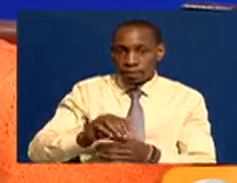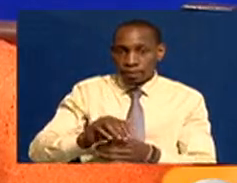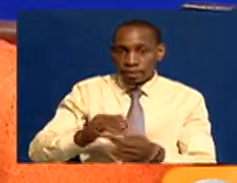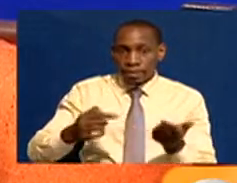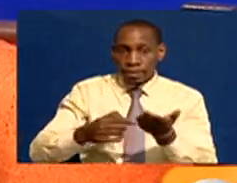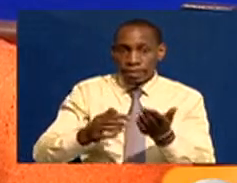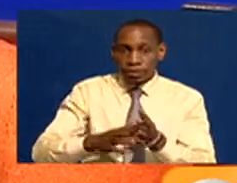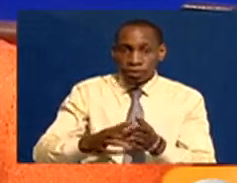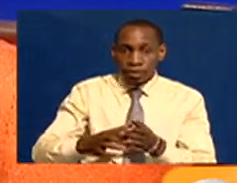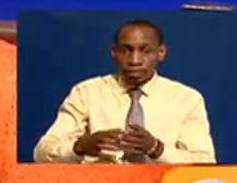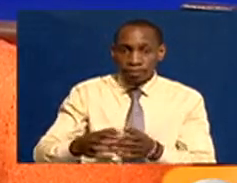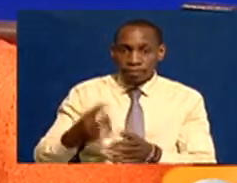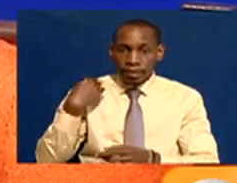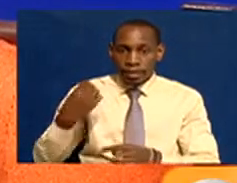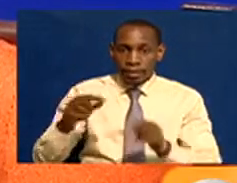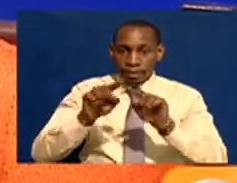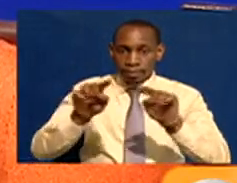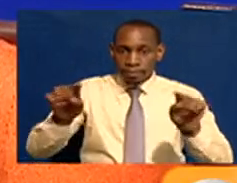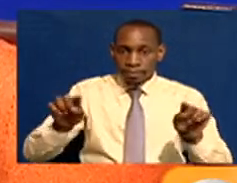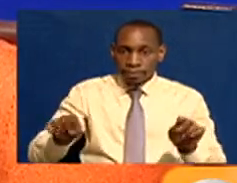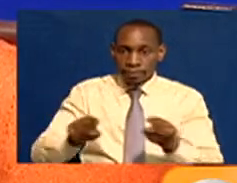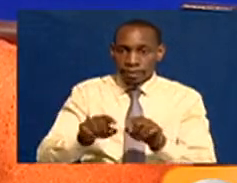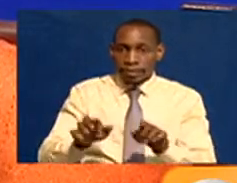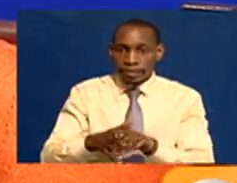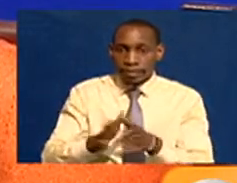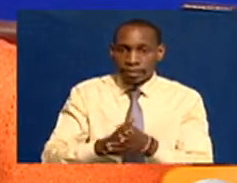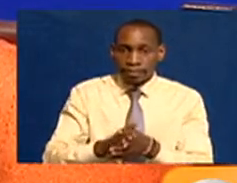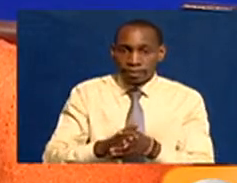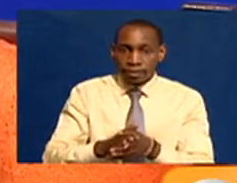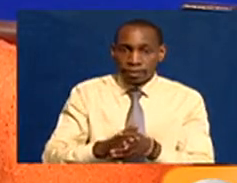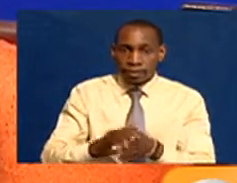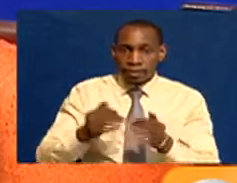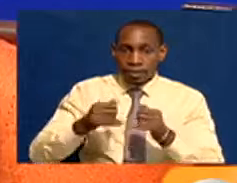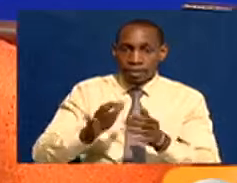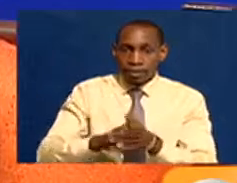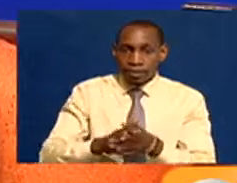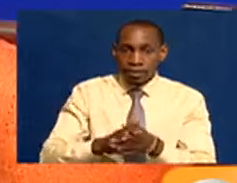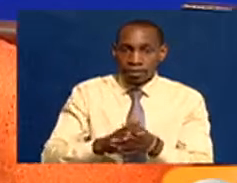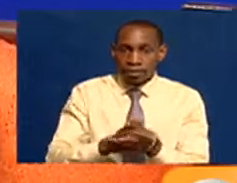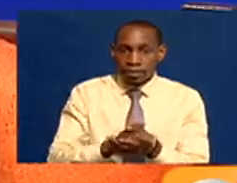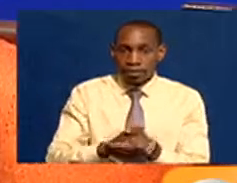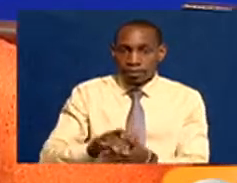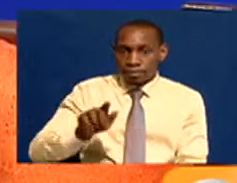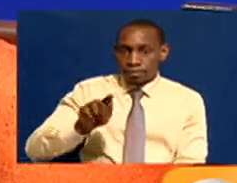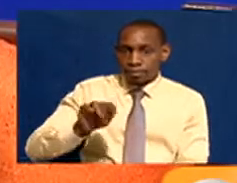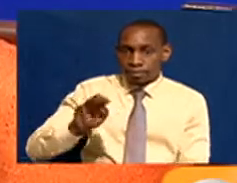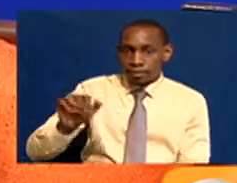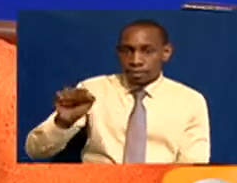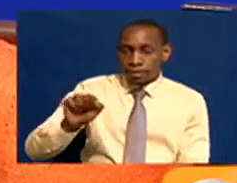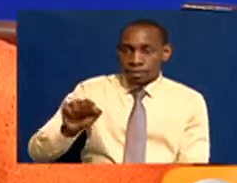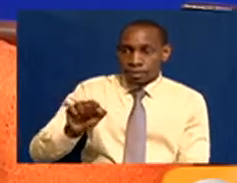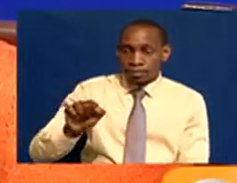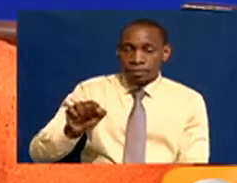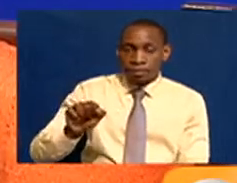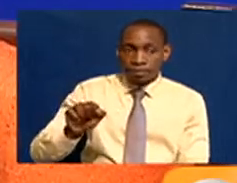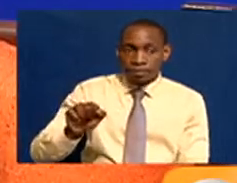and make sure that you receive, in fact, the testing of the SMS system. The team which was working on it was working on it today, so that immediately you